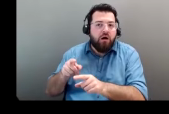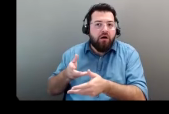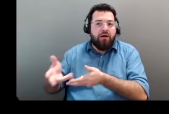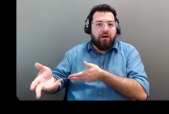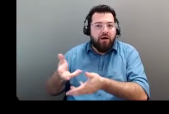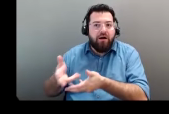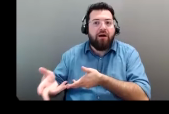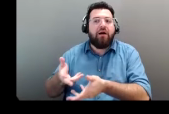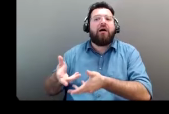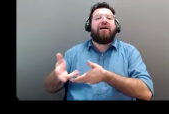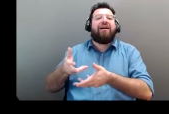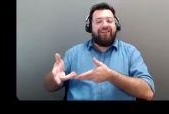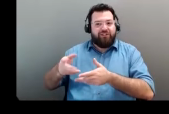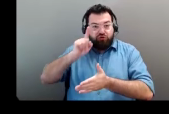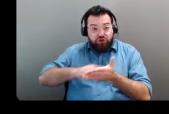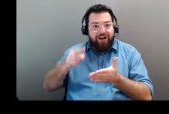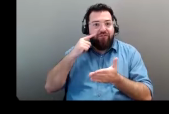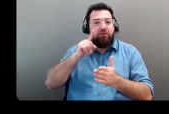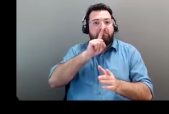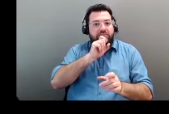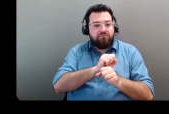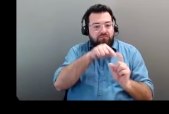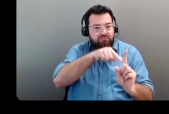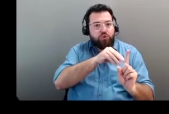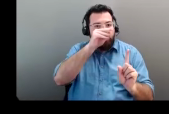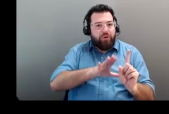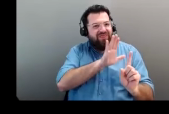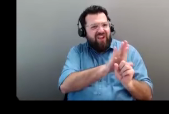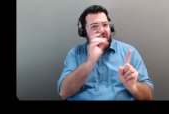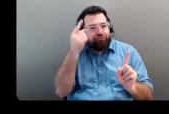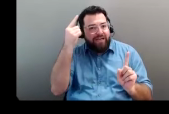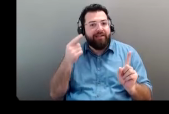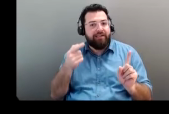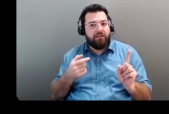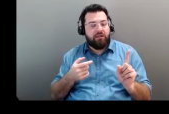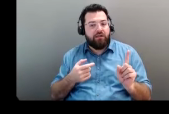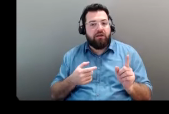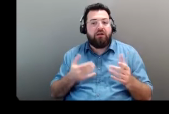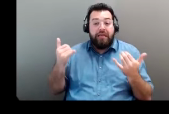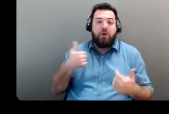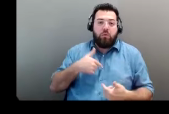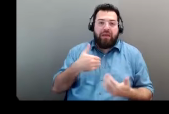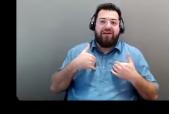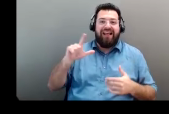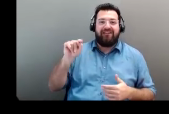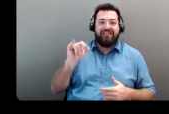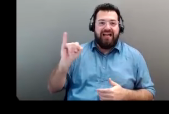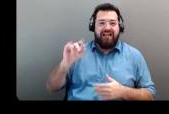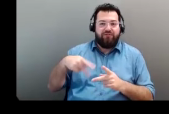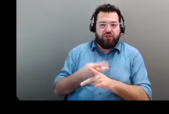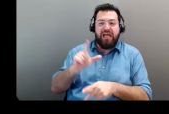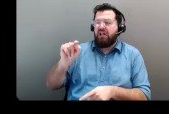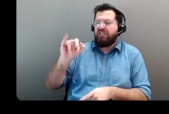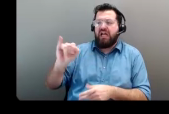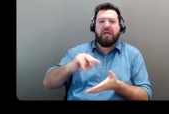that product, and now we actually have an LTI version of that product. Now that product, being in the LTI, means